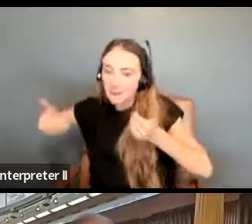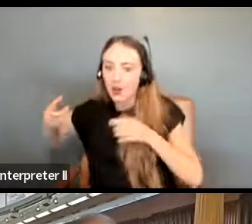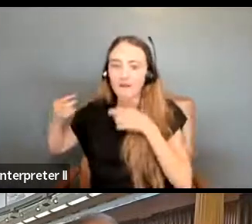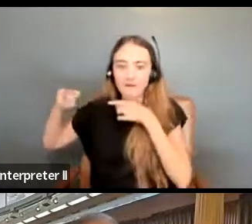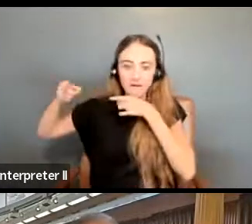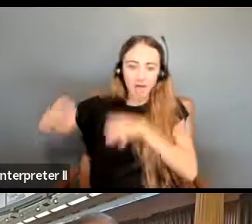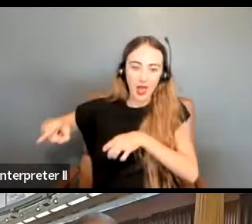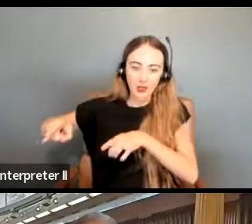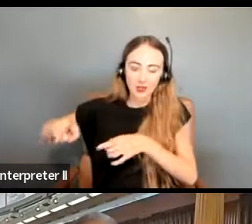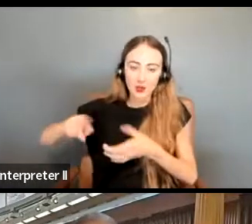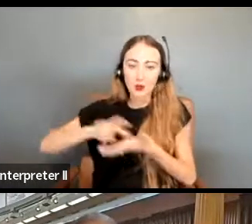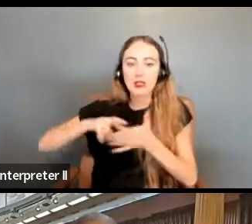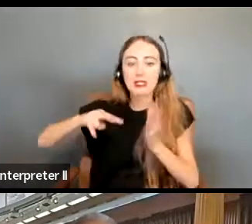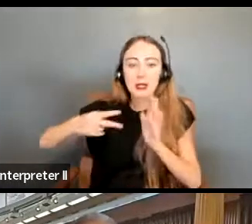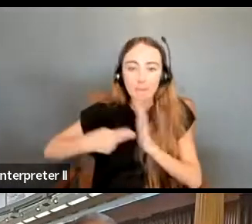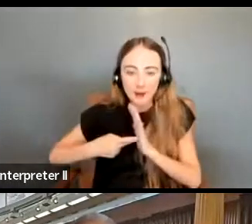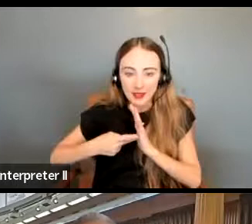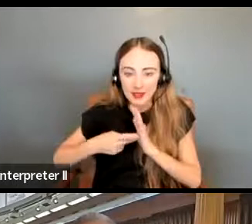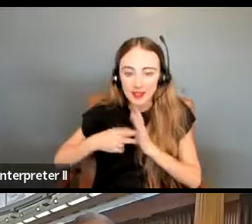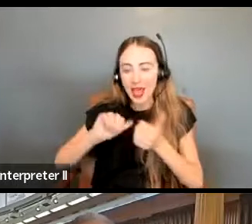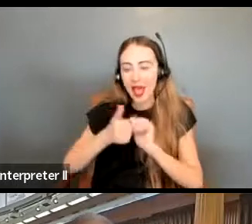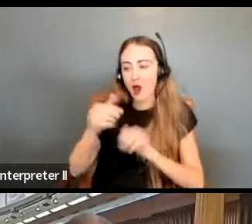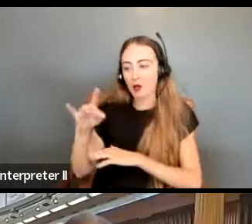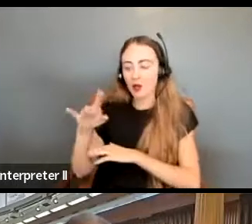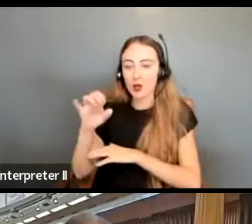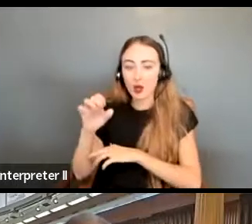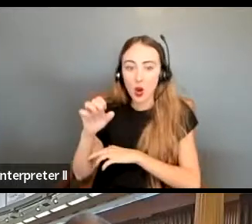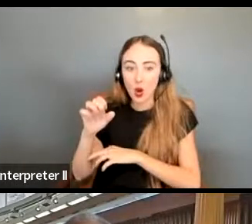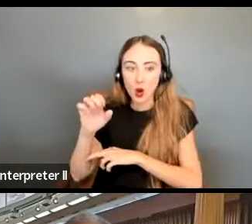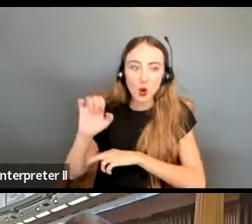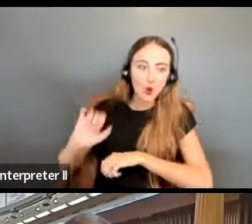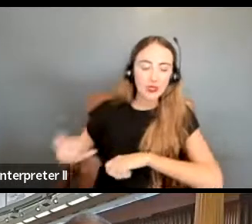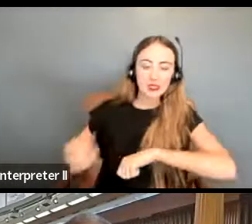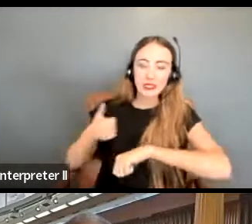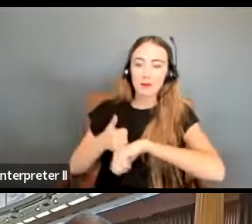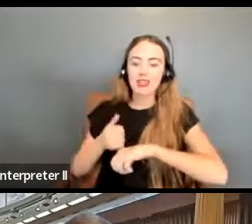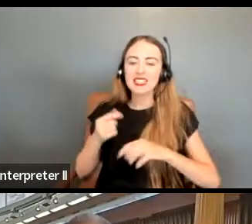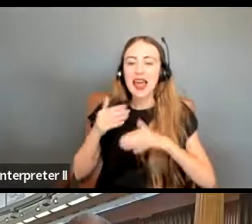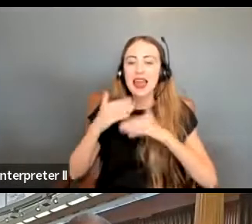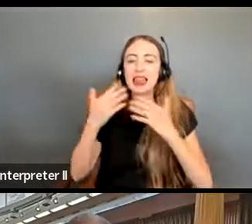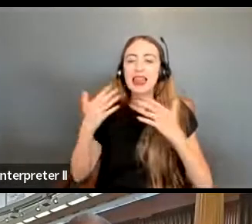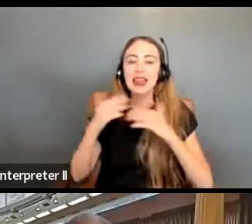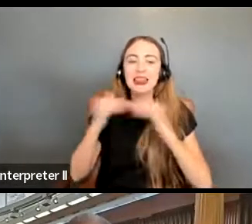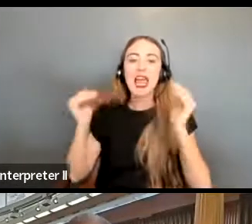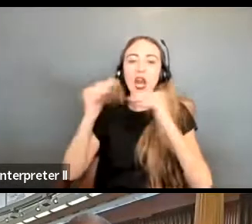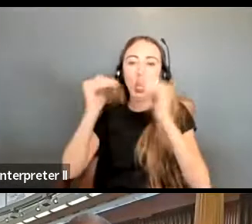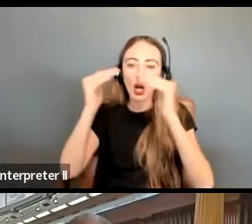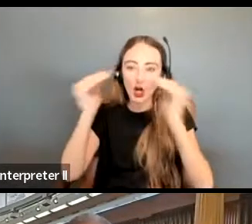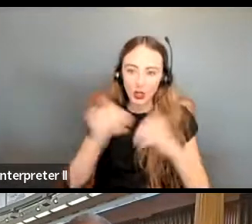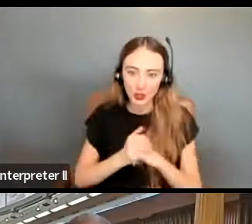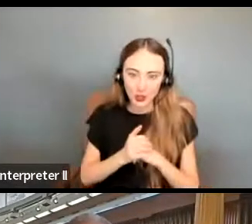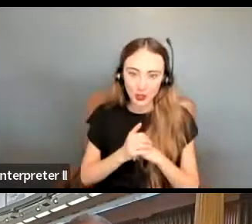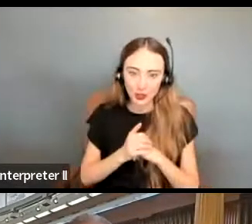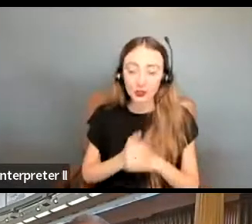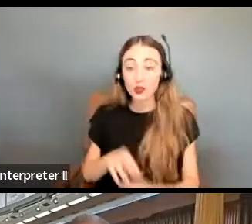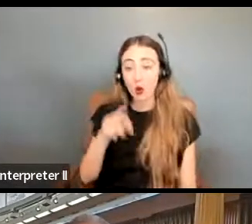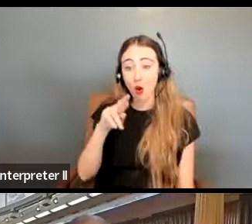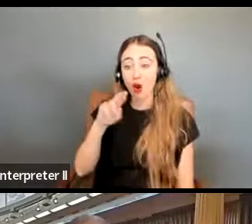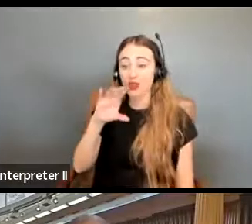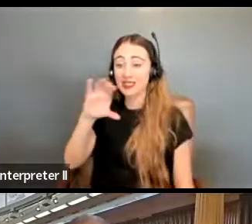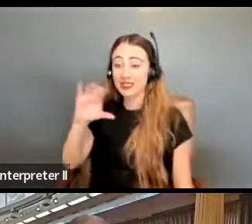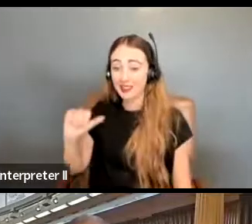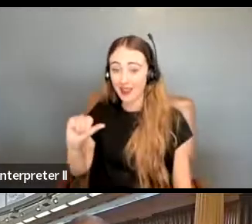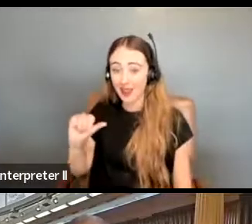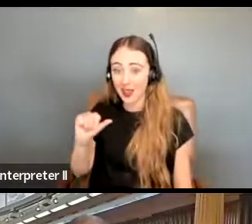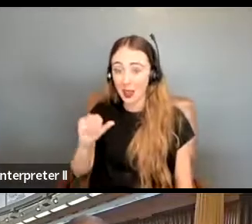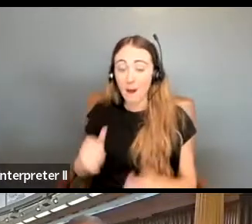The point being that the way the code is constructed, there's a layering of charges. Under the RCCA, these